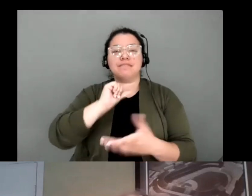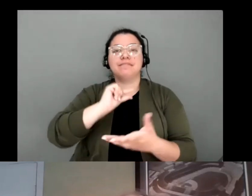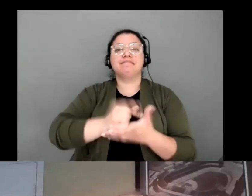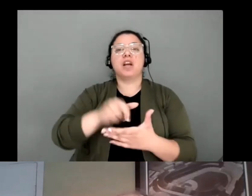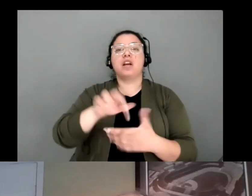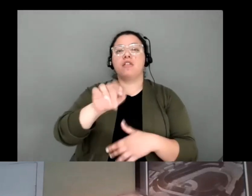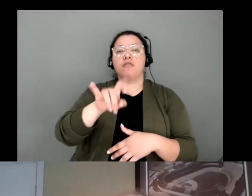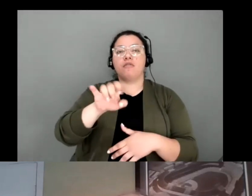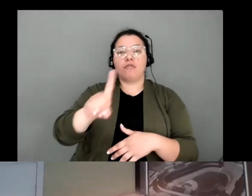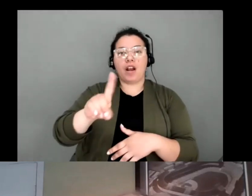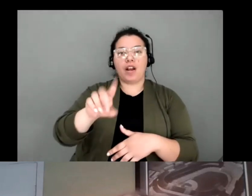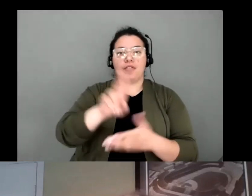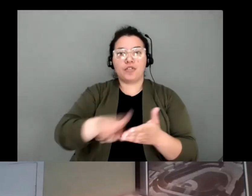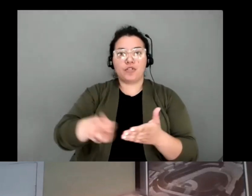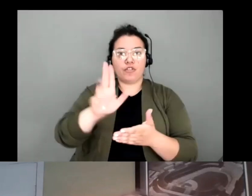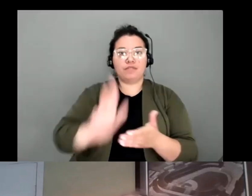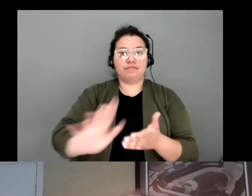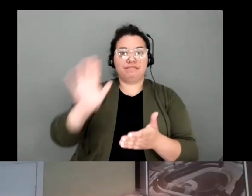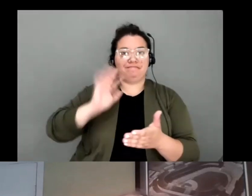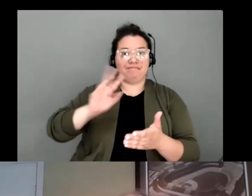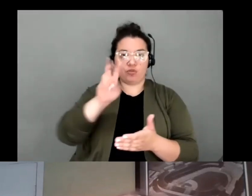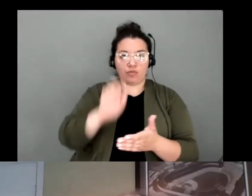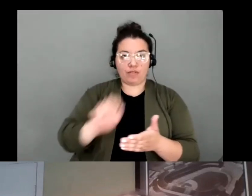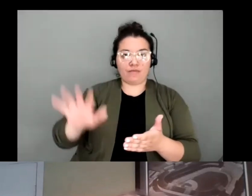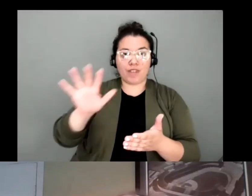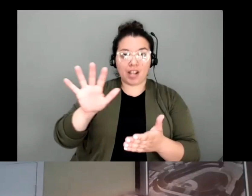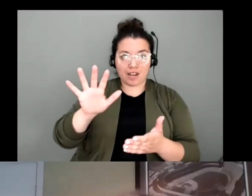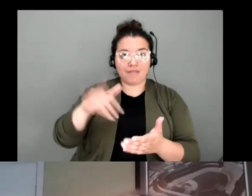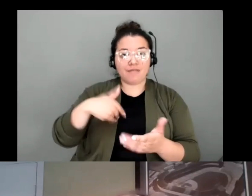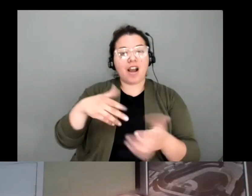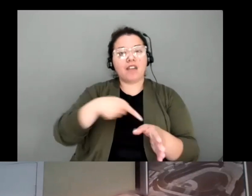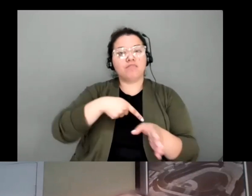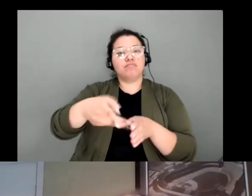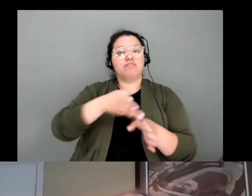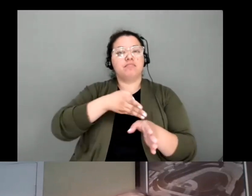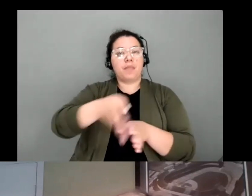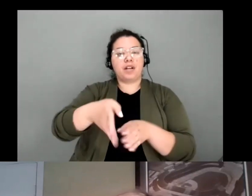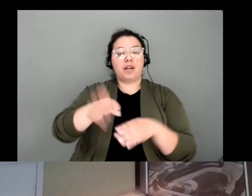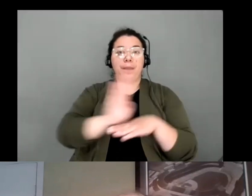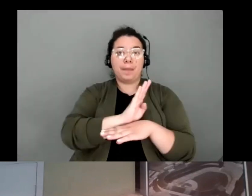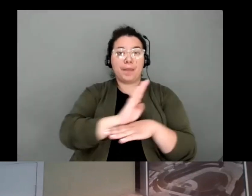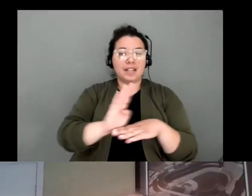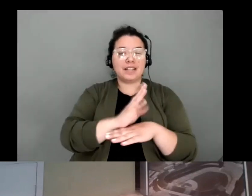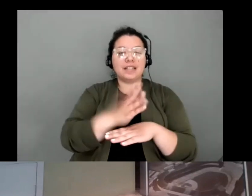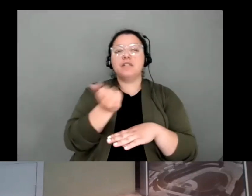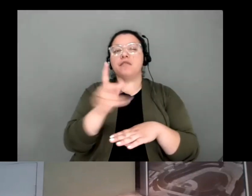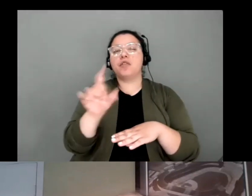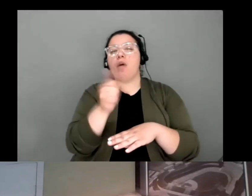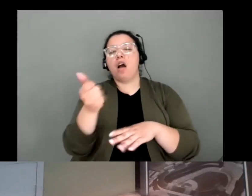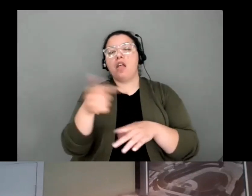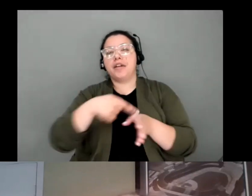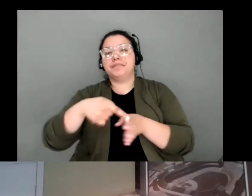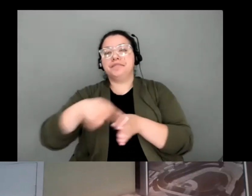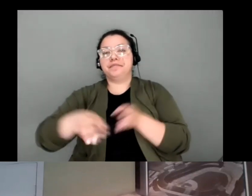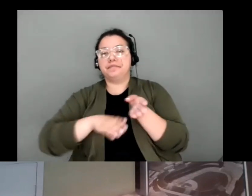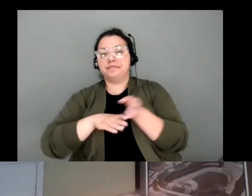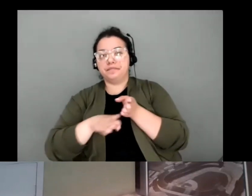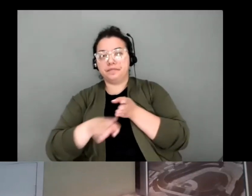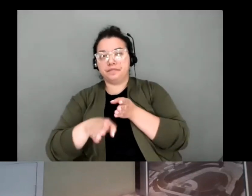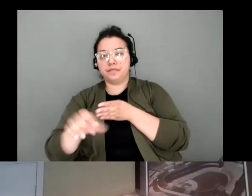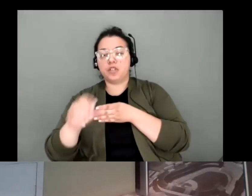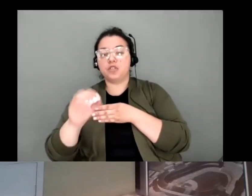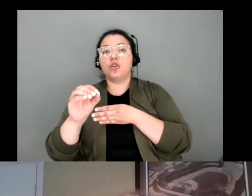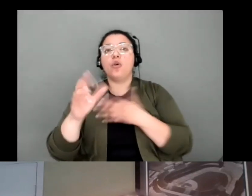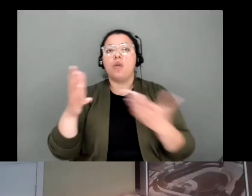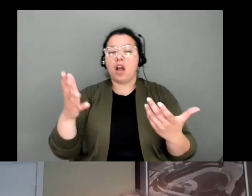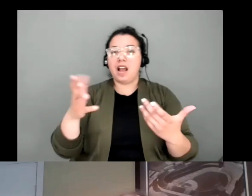2005. And I got my degree in business with concentrations in a couple of other things as well, and waited until the market kind of settled